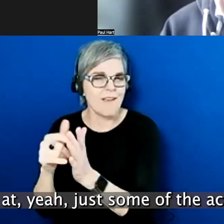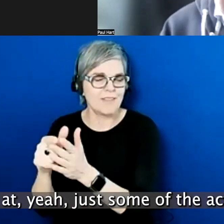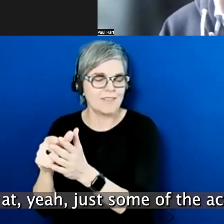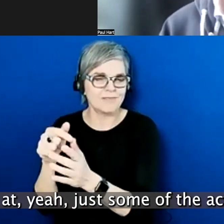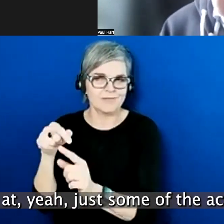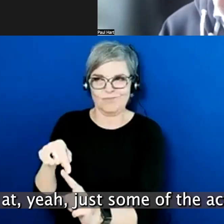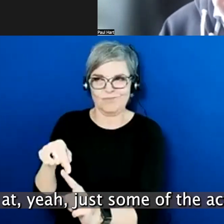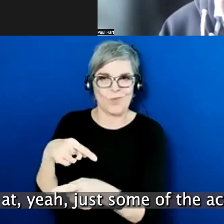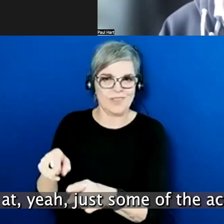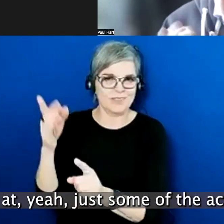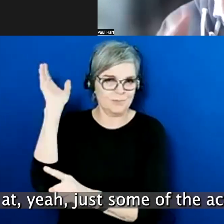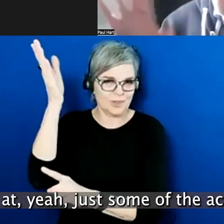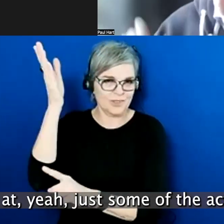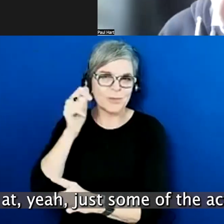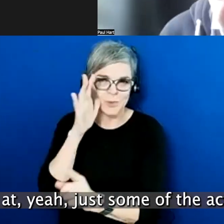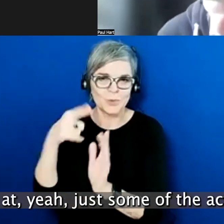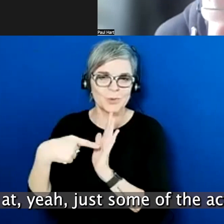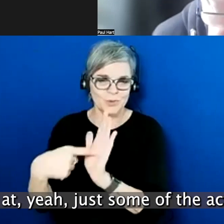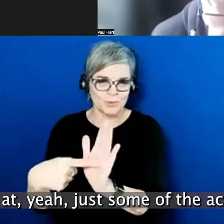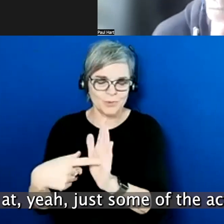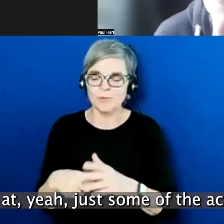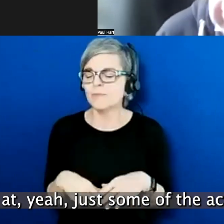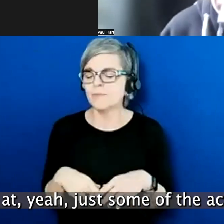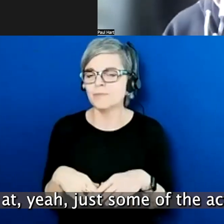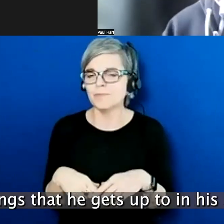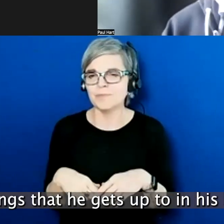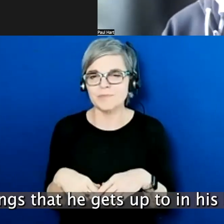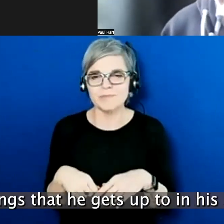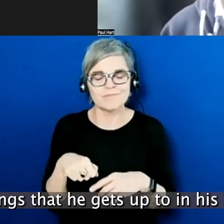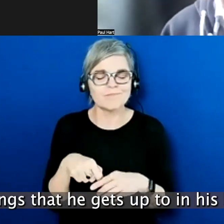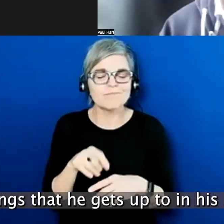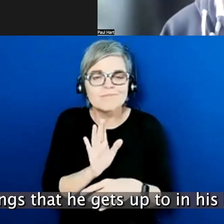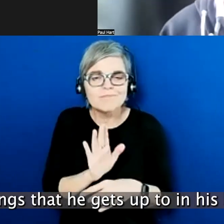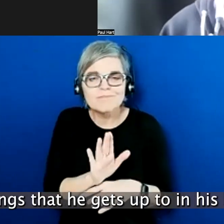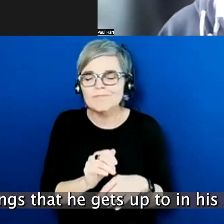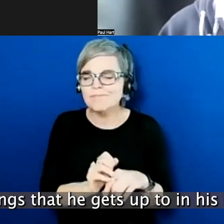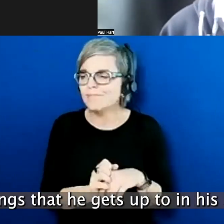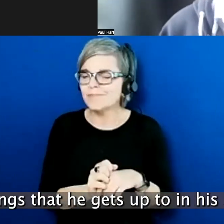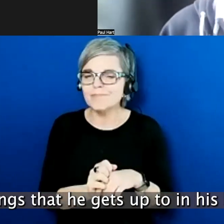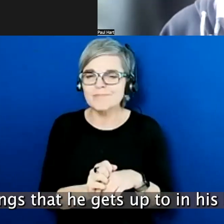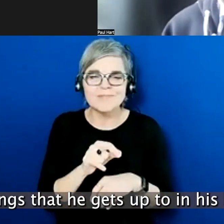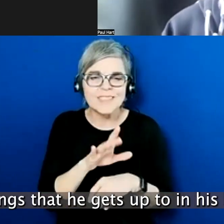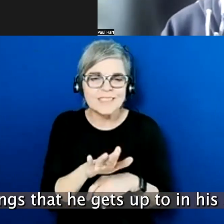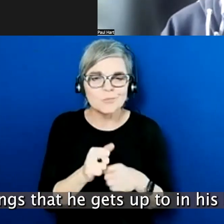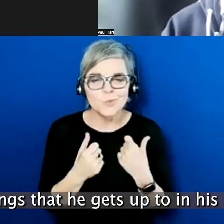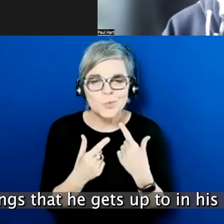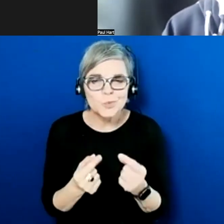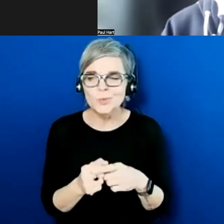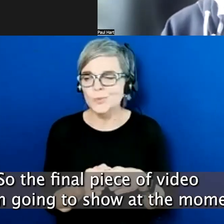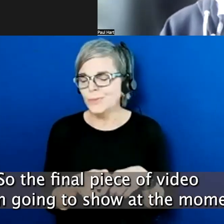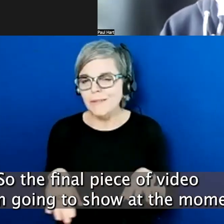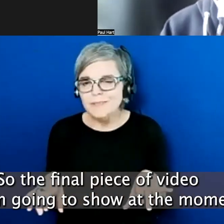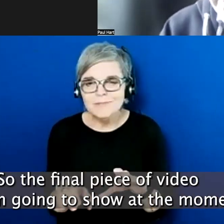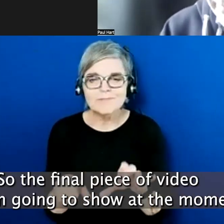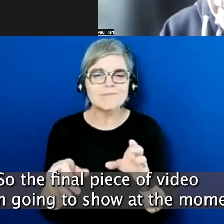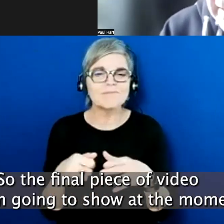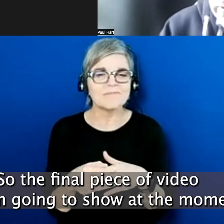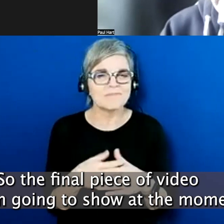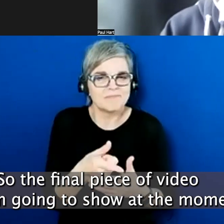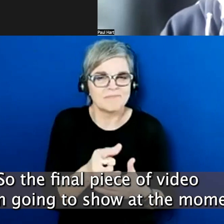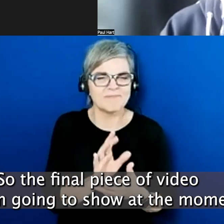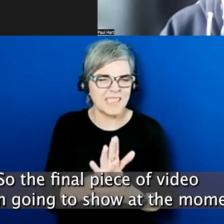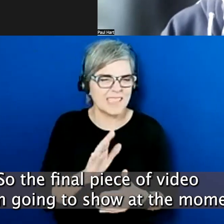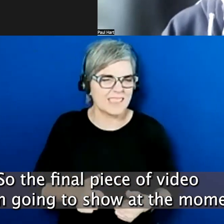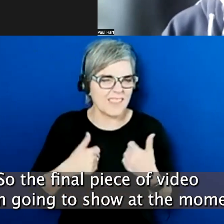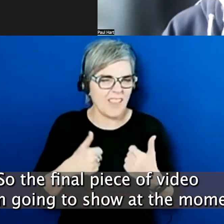we look at just some of the activities and things that he gets up to in his life. So the final